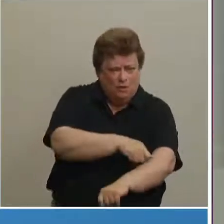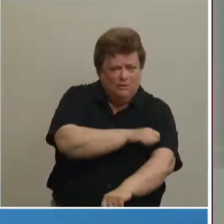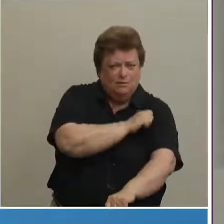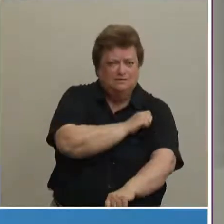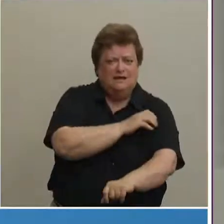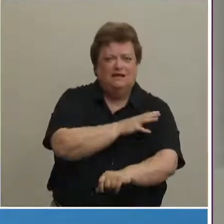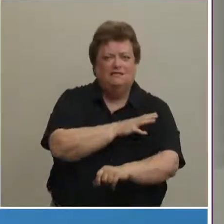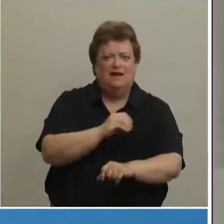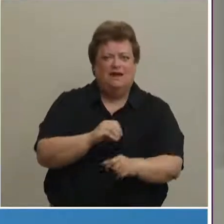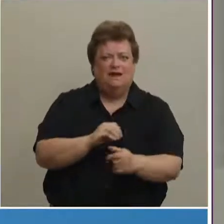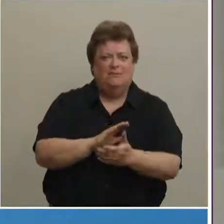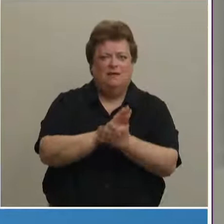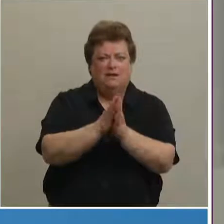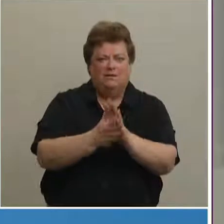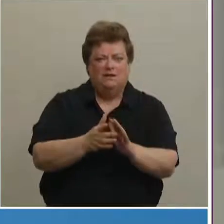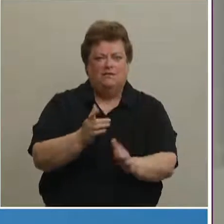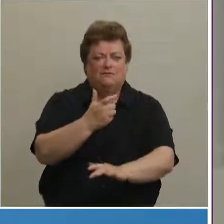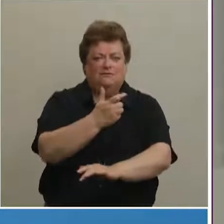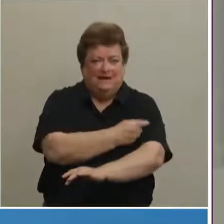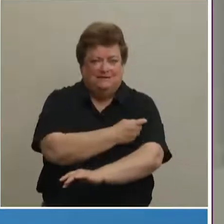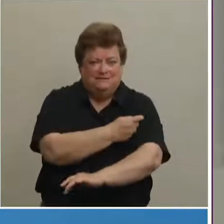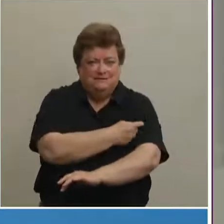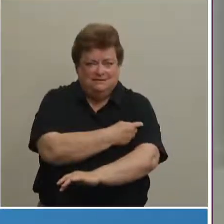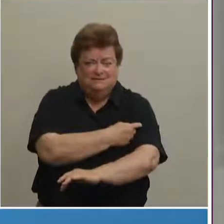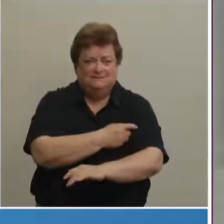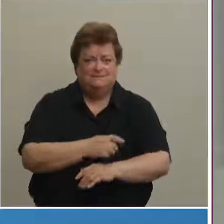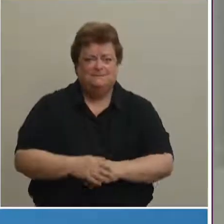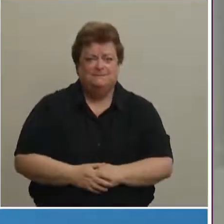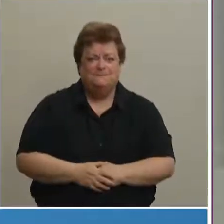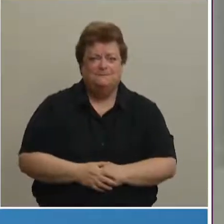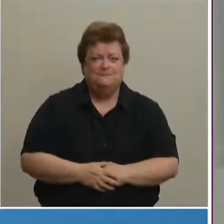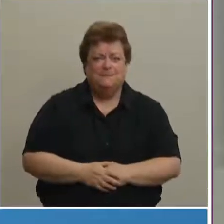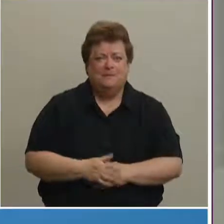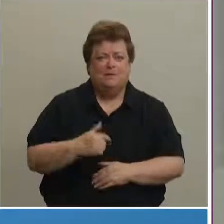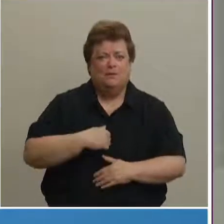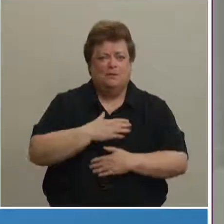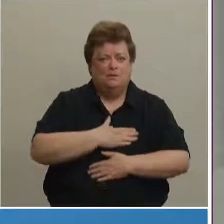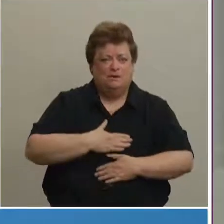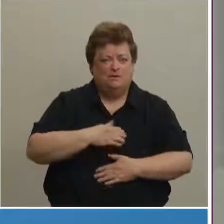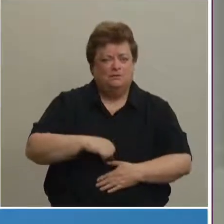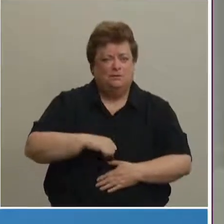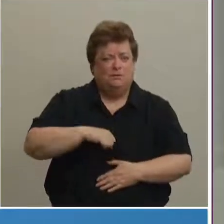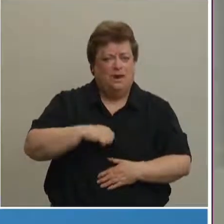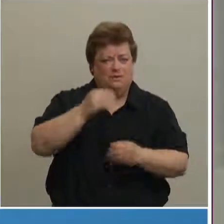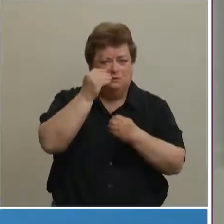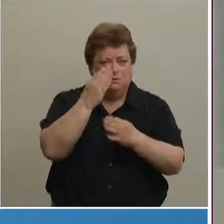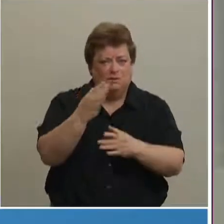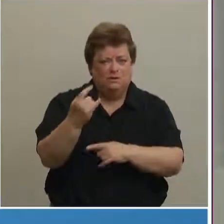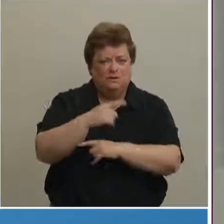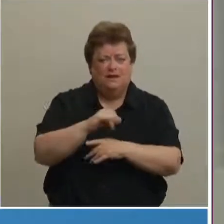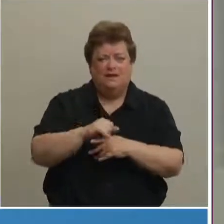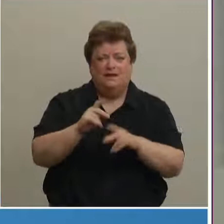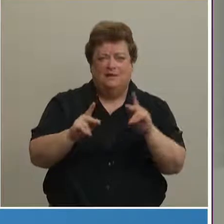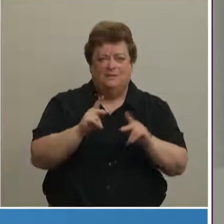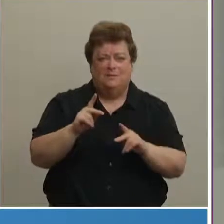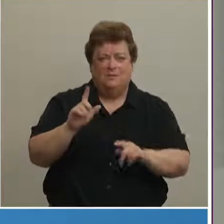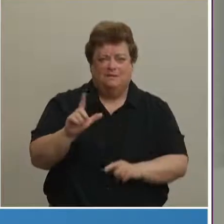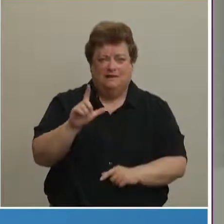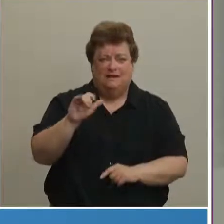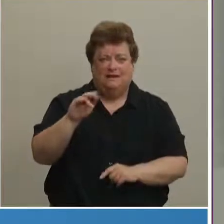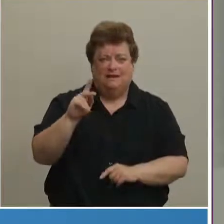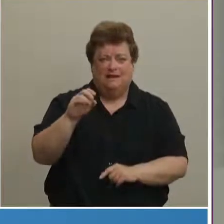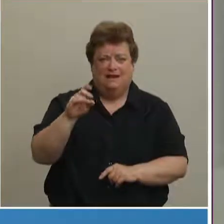turning those vaccines into vaccinations. I'm pleased and proud to report today that the people of Lincoln and Lancaster